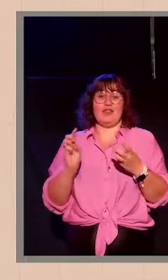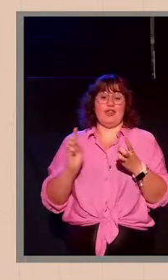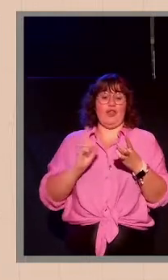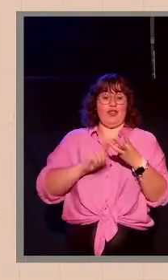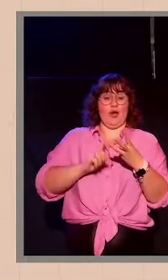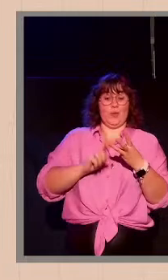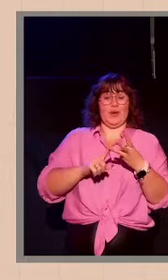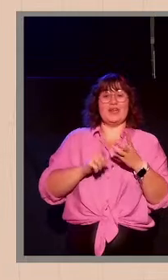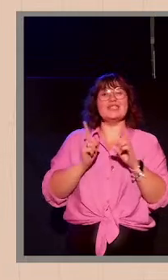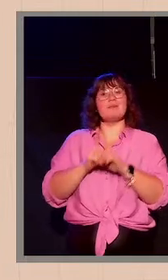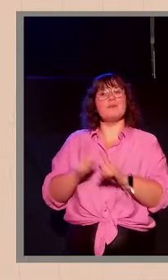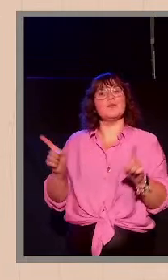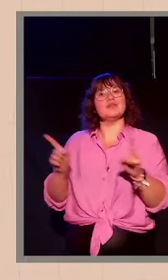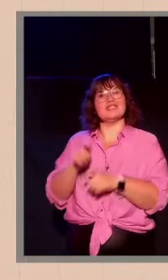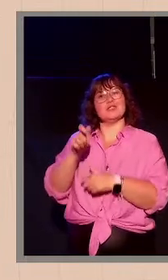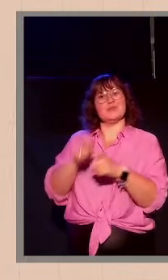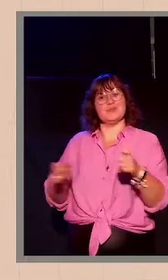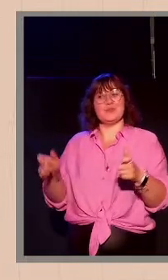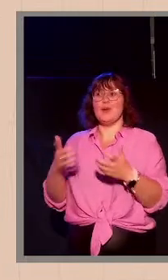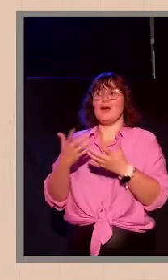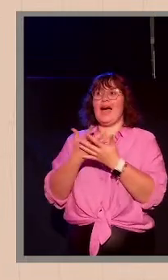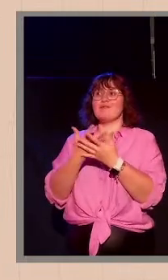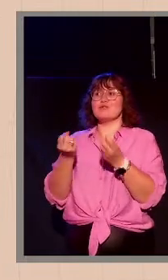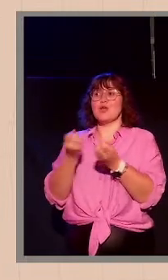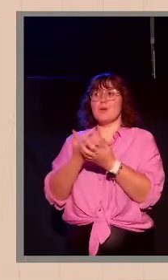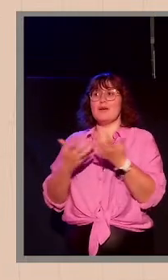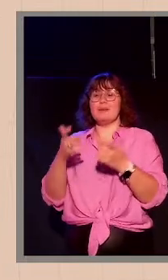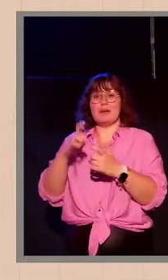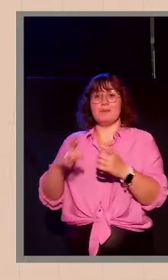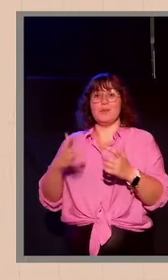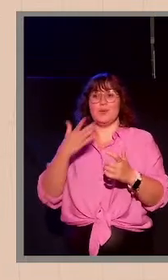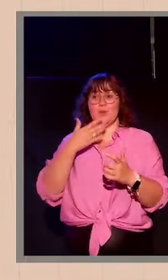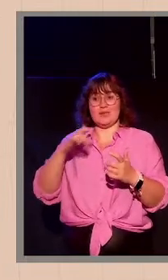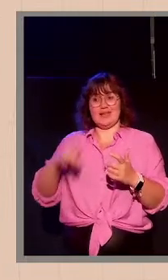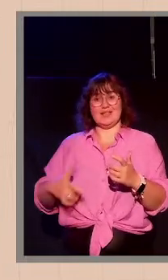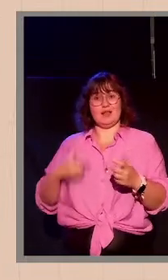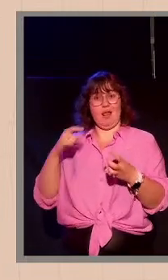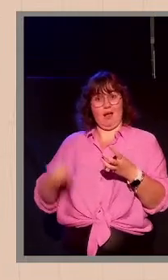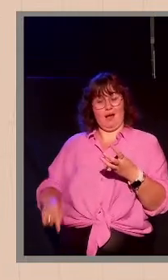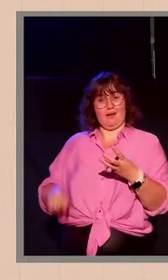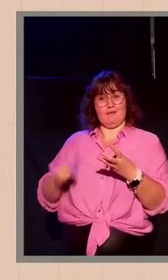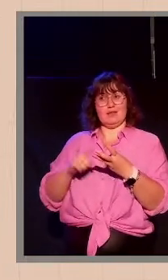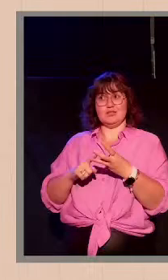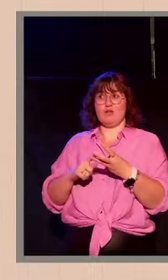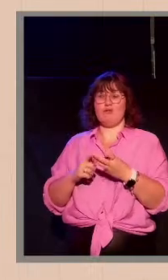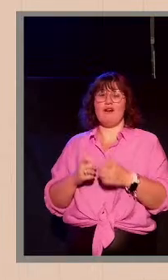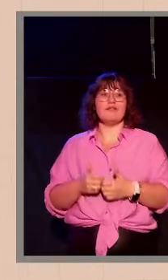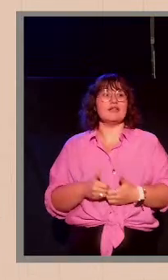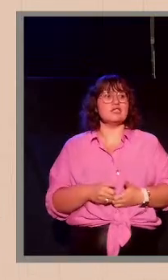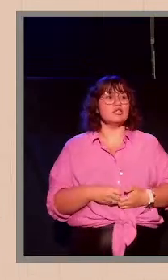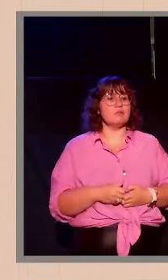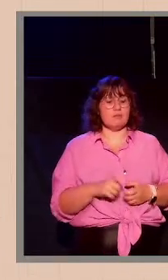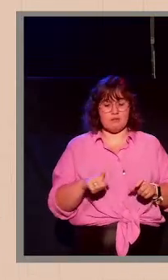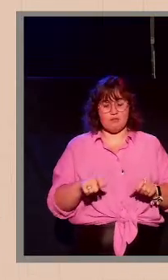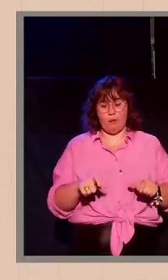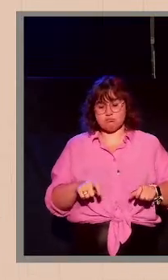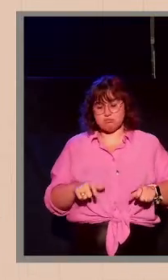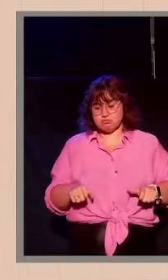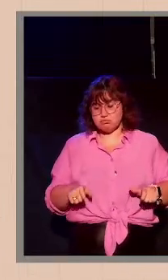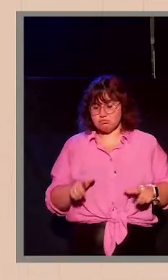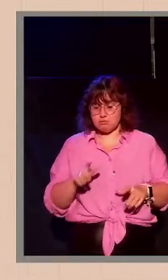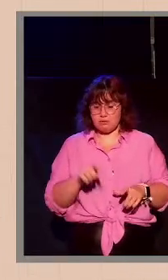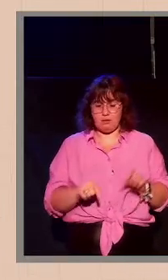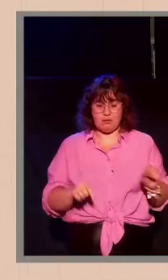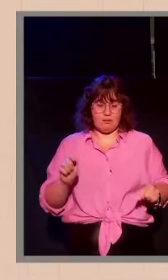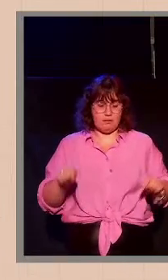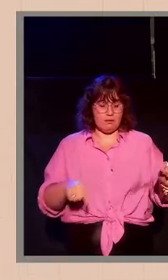I've now got several musicians using this live. So the idea is, rather than people twiddling knobs on stage,